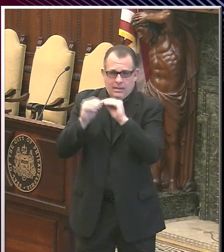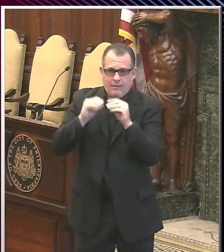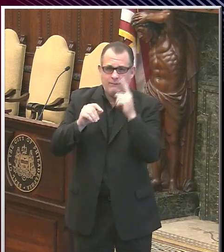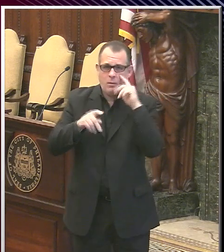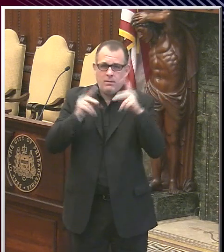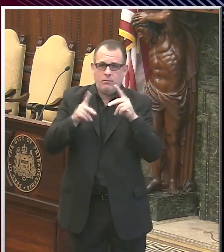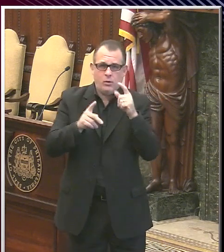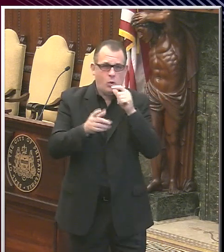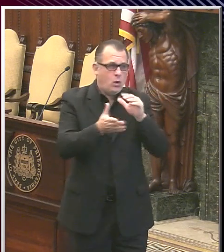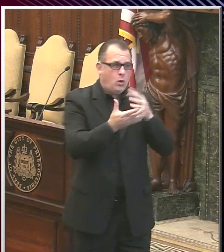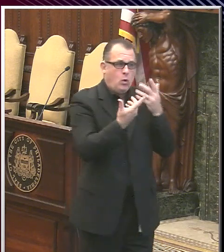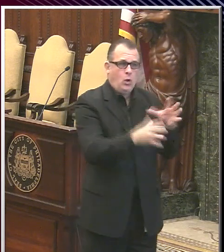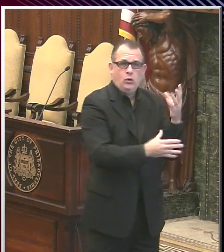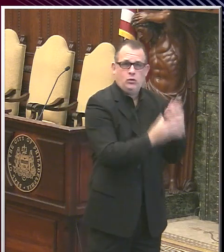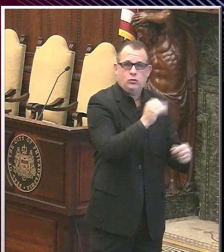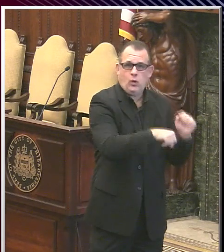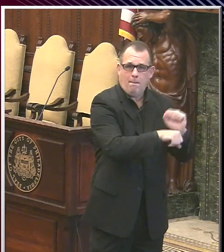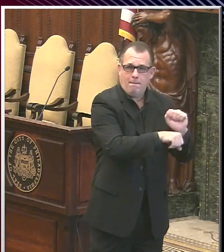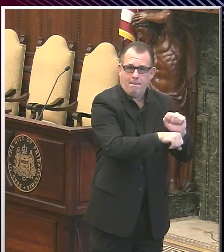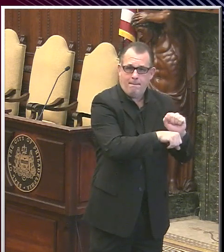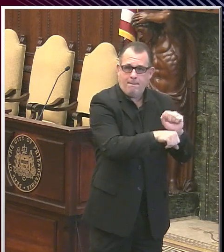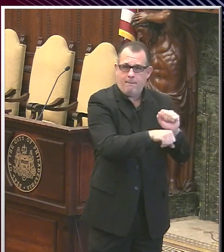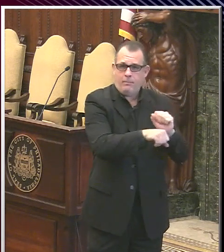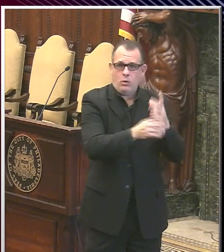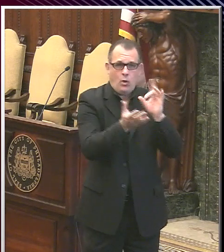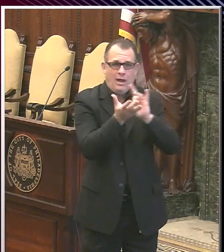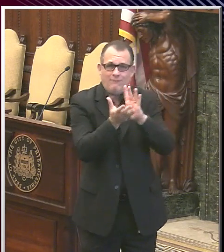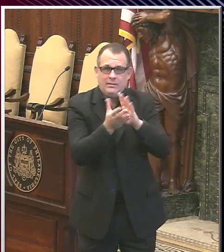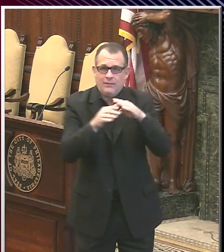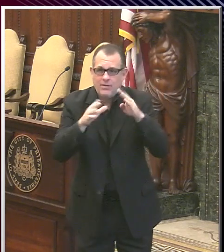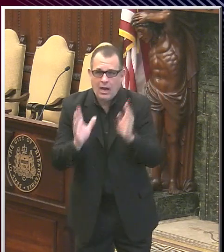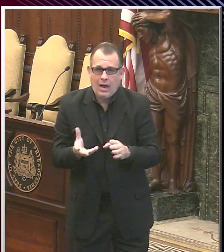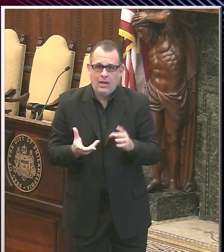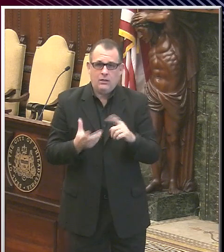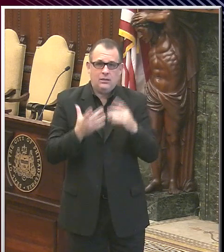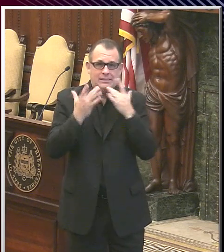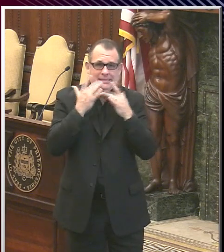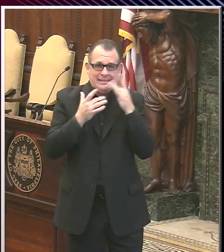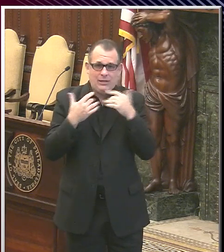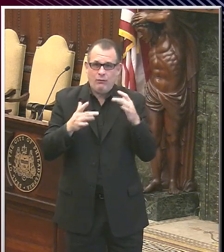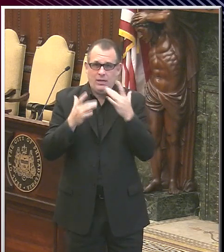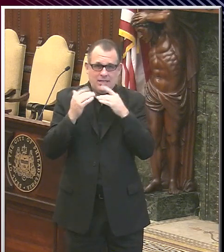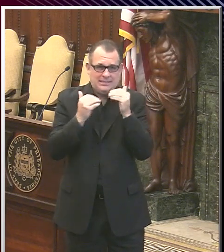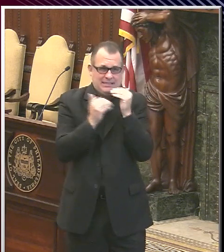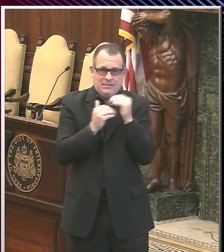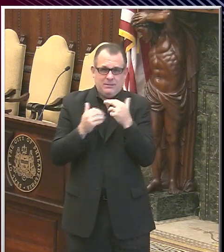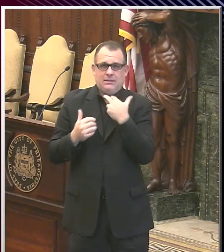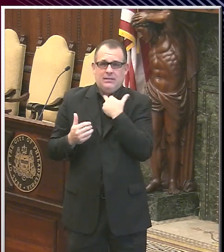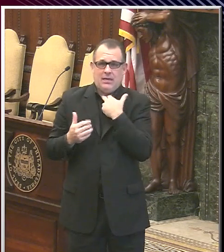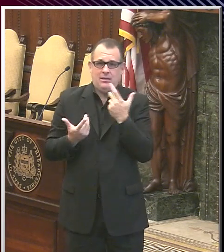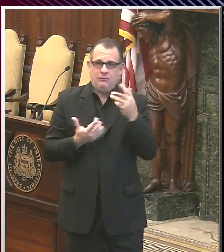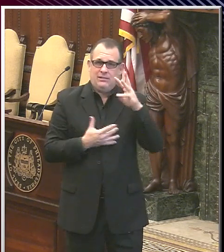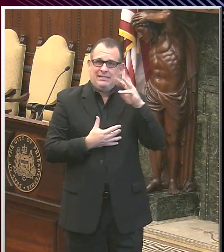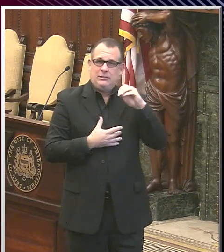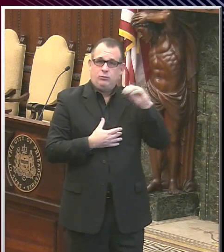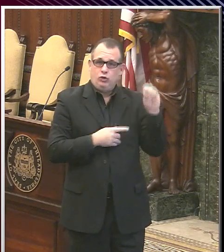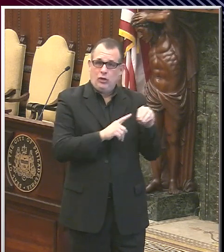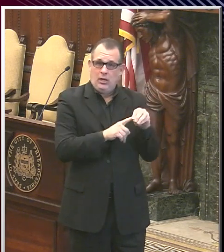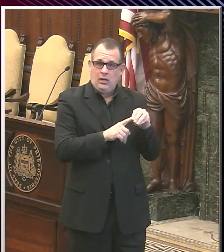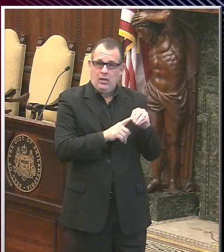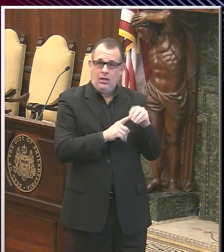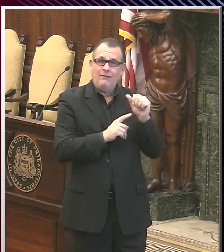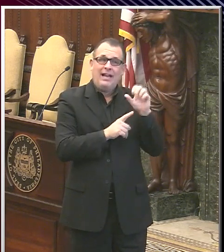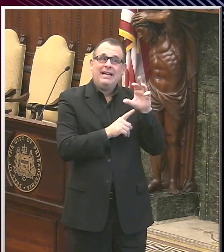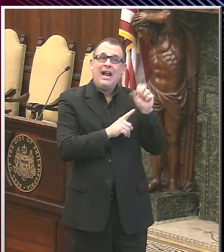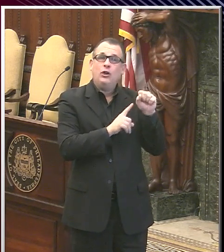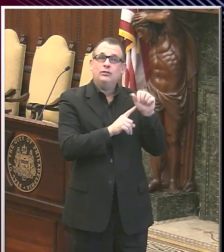or are getting evicted. We have a constrained budget to begin with. We've gotten about 6% of the CARES dollars that the state